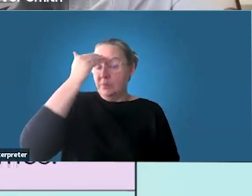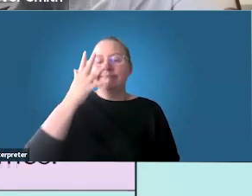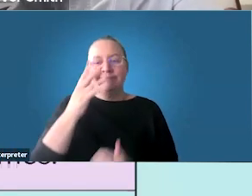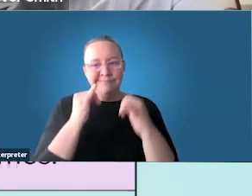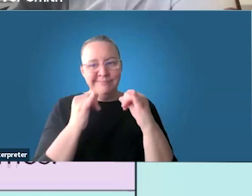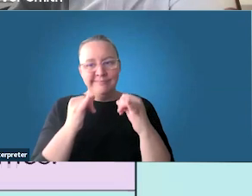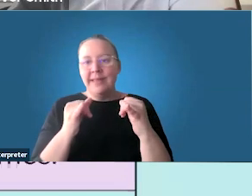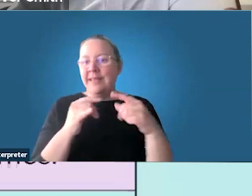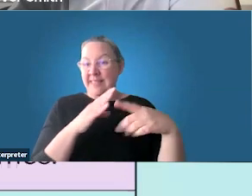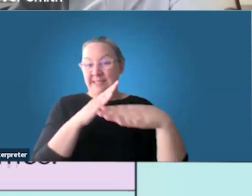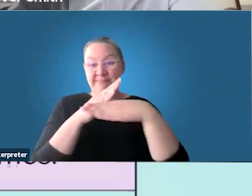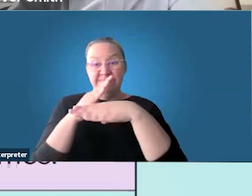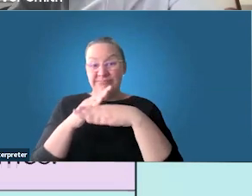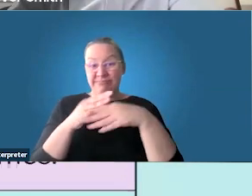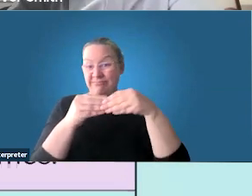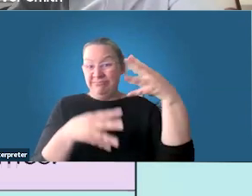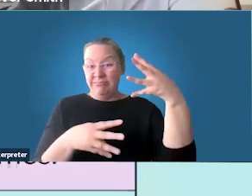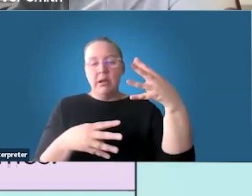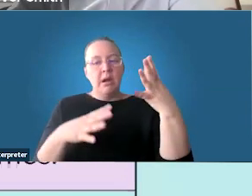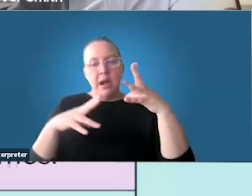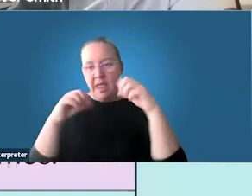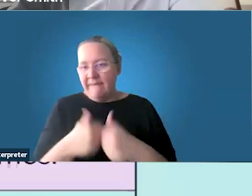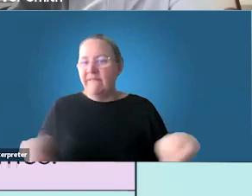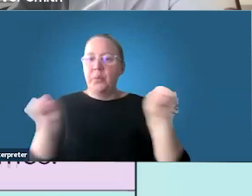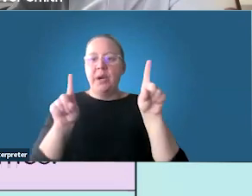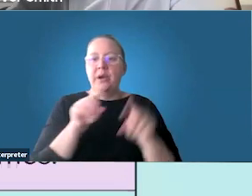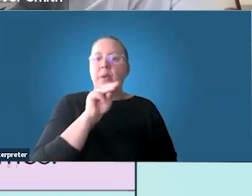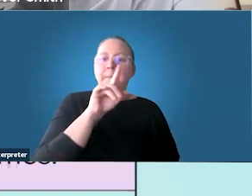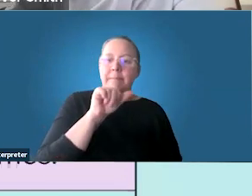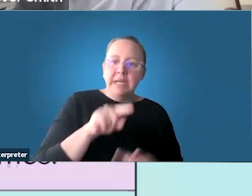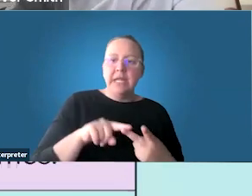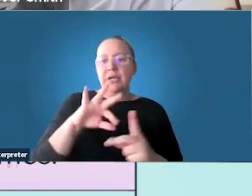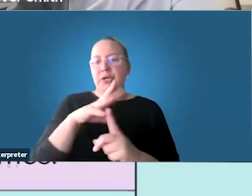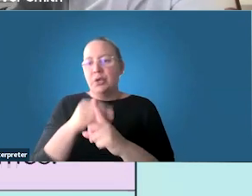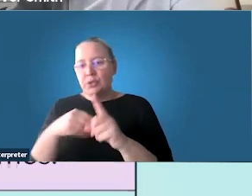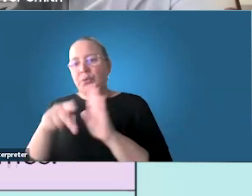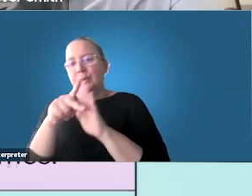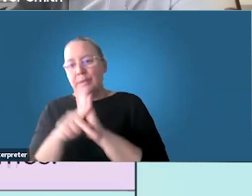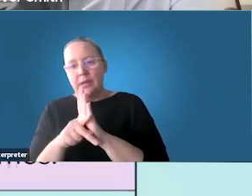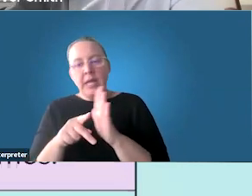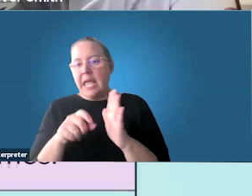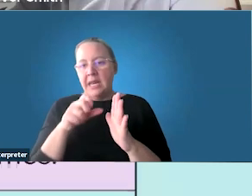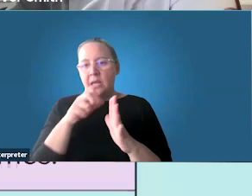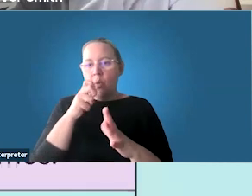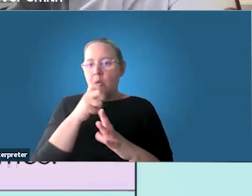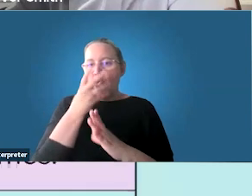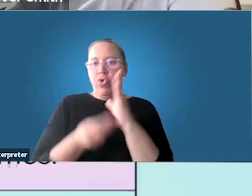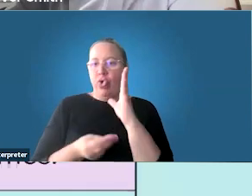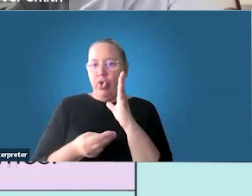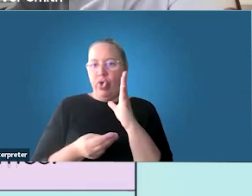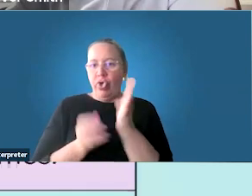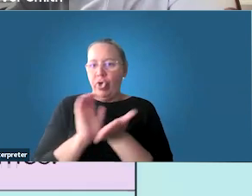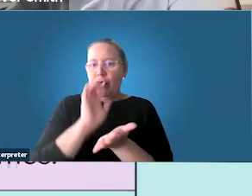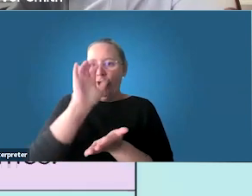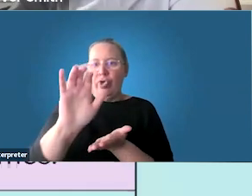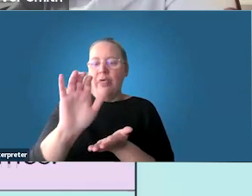these roadblocks are embedded everywhere in media, in policy, and in culture, and they won't just disappear on their own. Naming them, we believe,